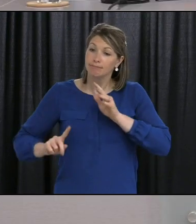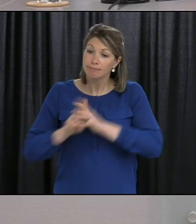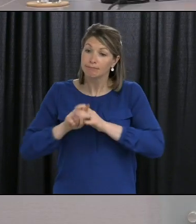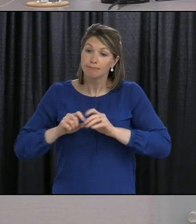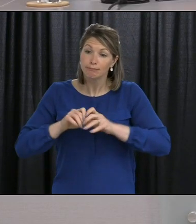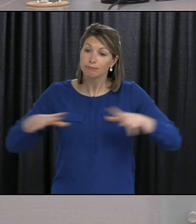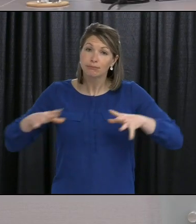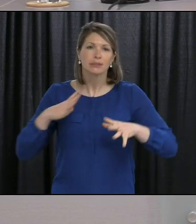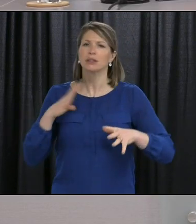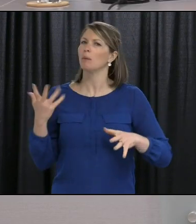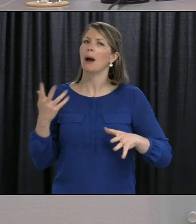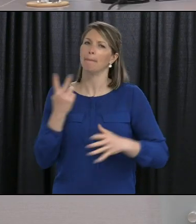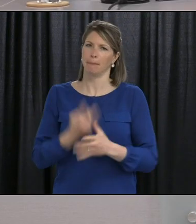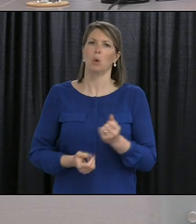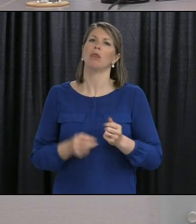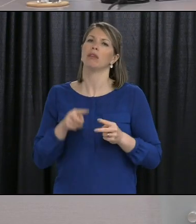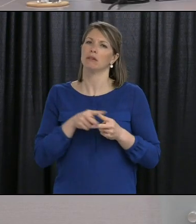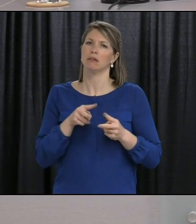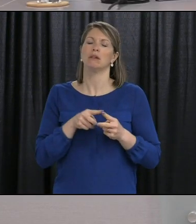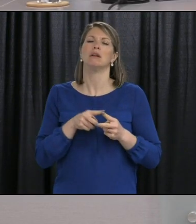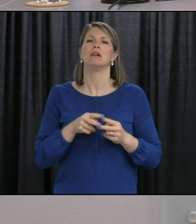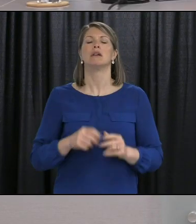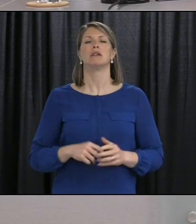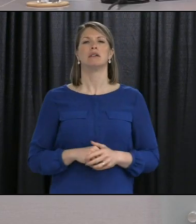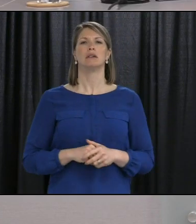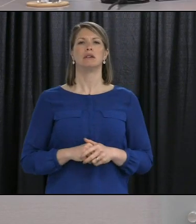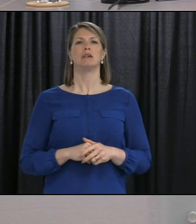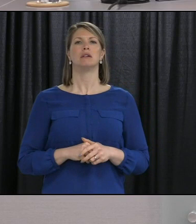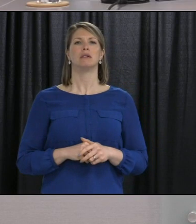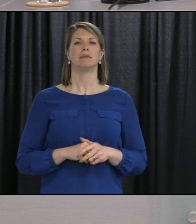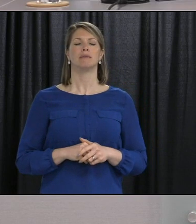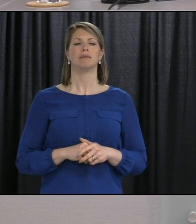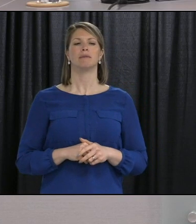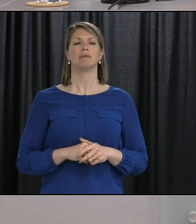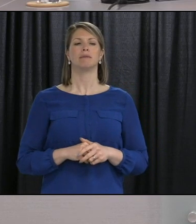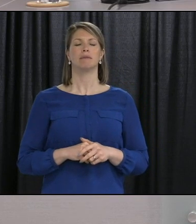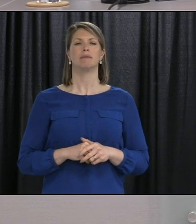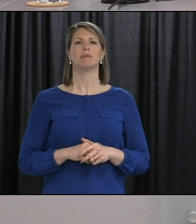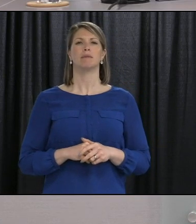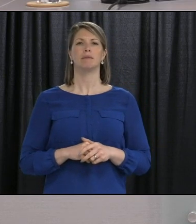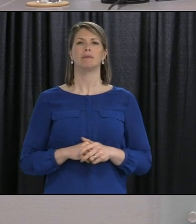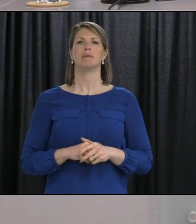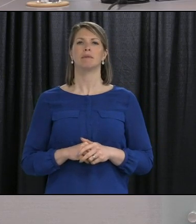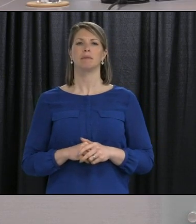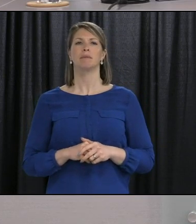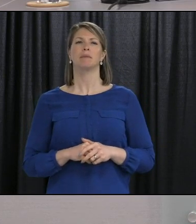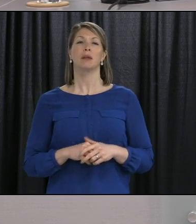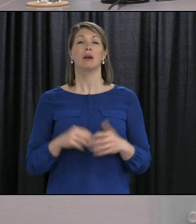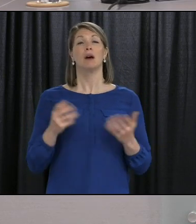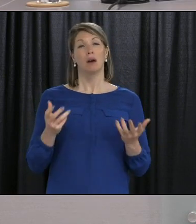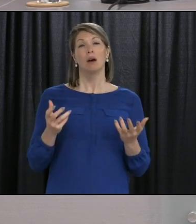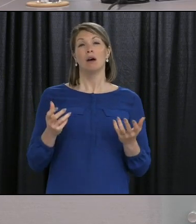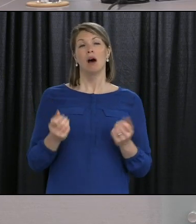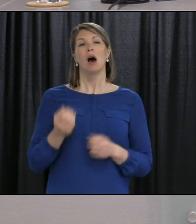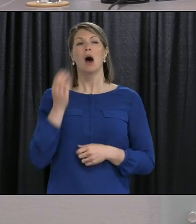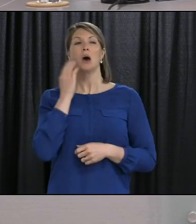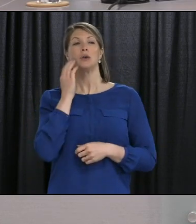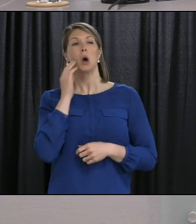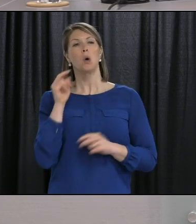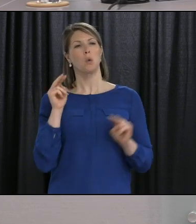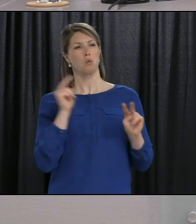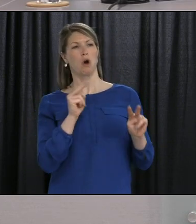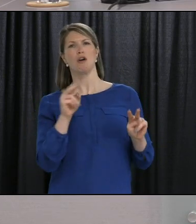So if that's the case, what does that say about a timeline for having, this sort of, in the context of other Canadian provinces, what is